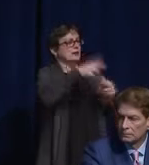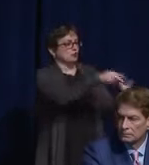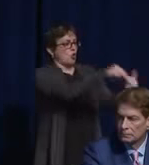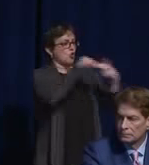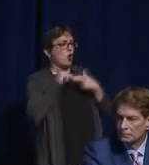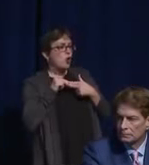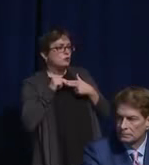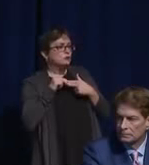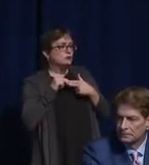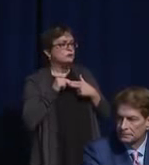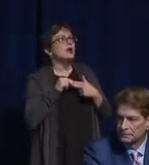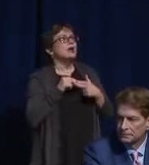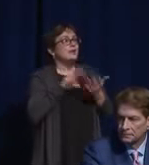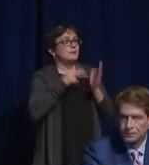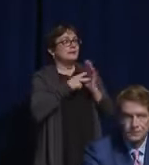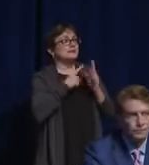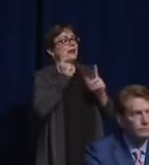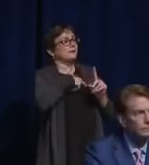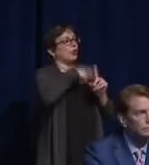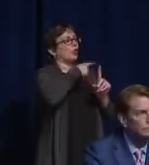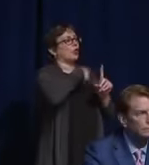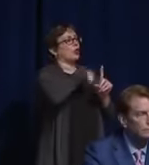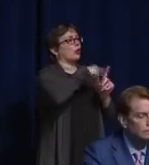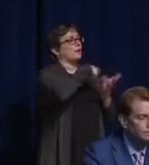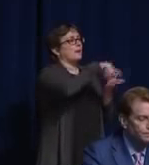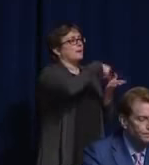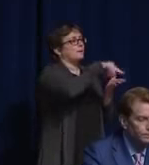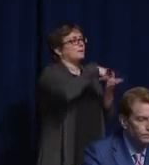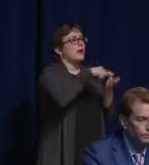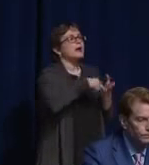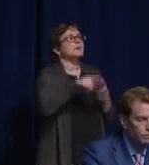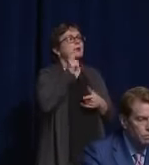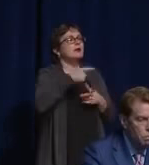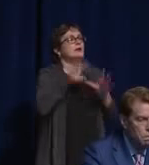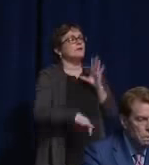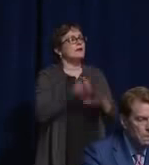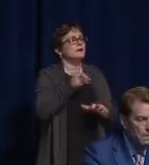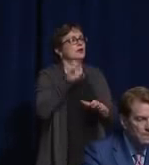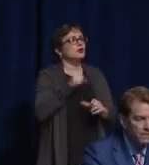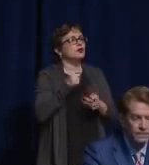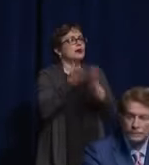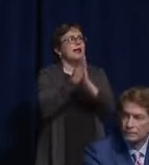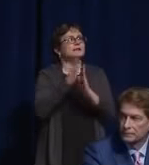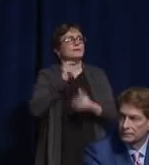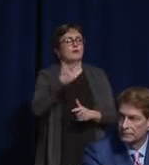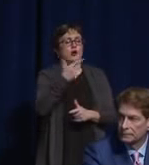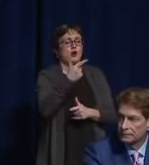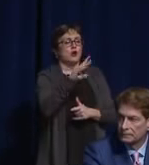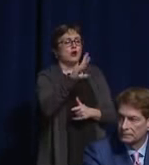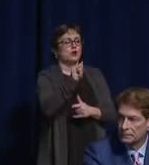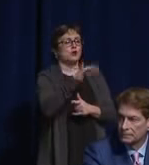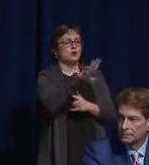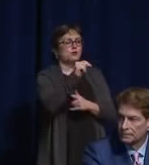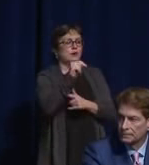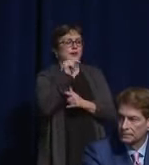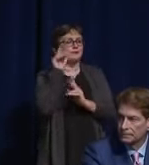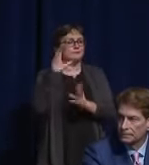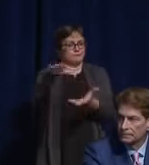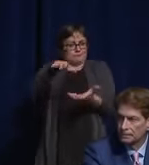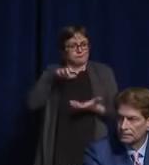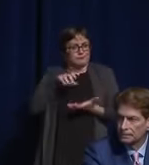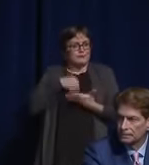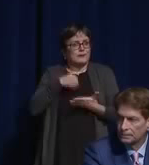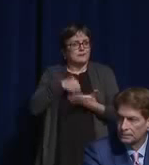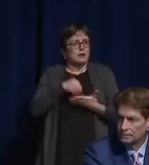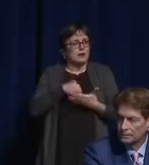grants that were made available later on. We are going to fight alongside our federal delegation, and they're doing an extraordinary job, by the